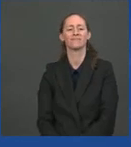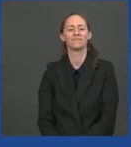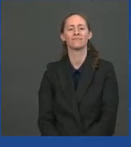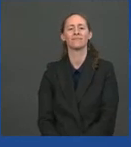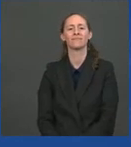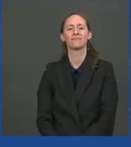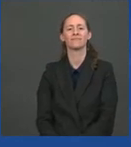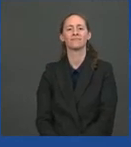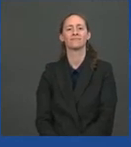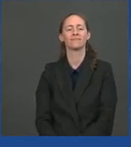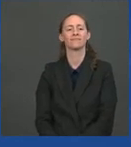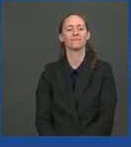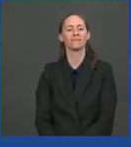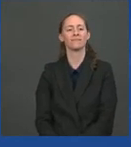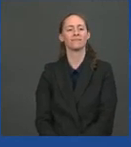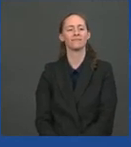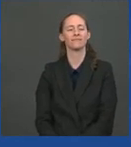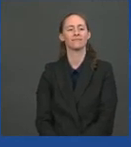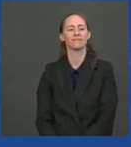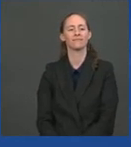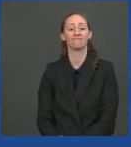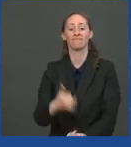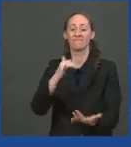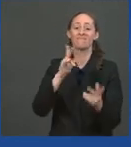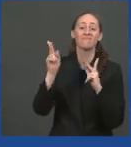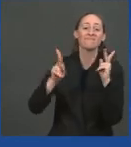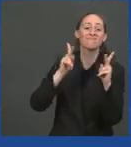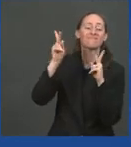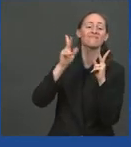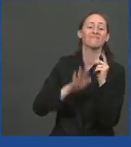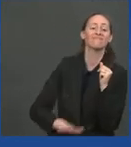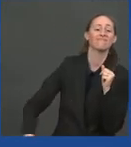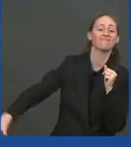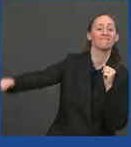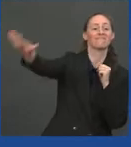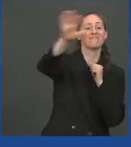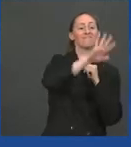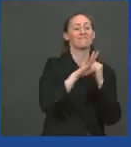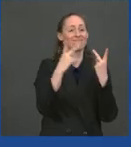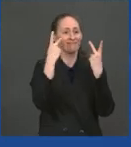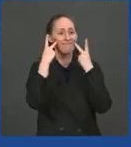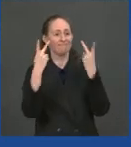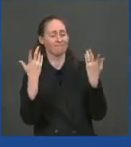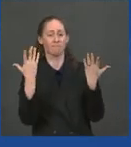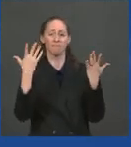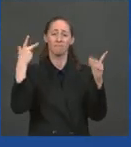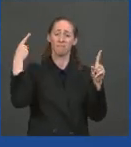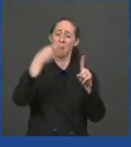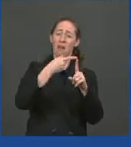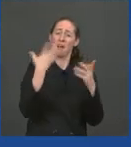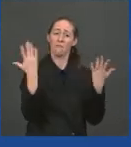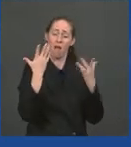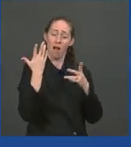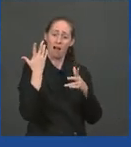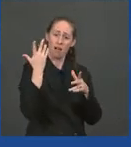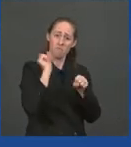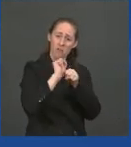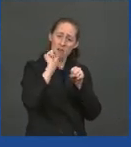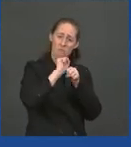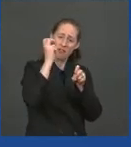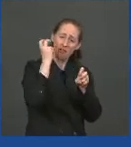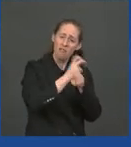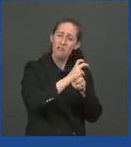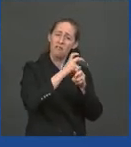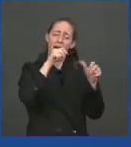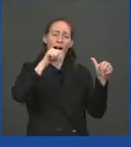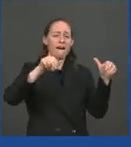you know, for everybody out there, this is a great example that, you know, with hard work, with